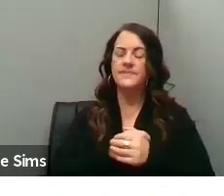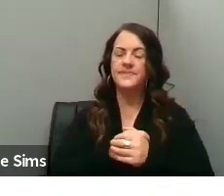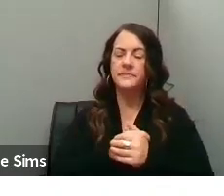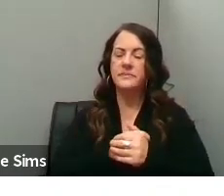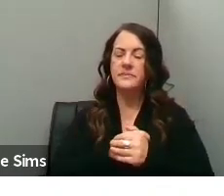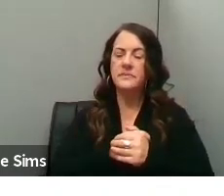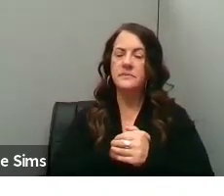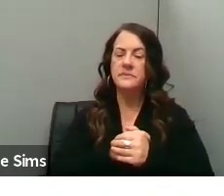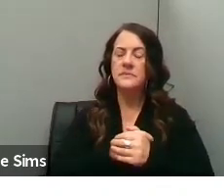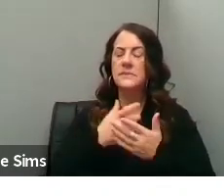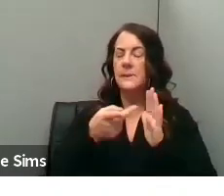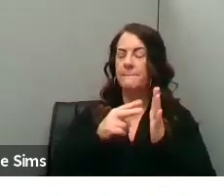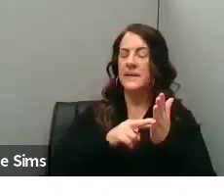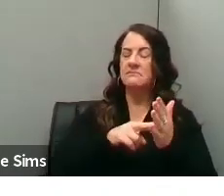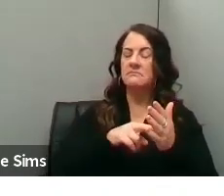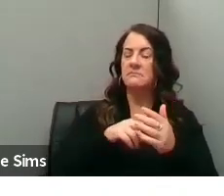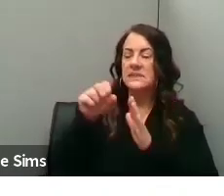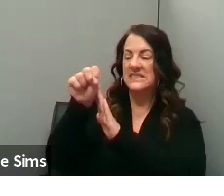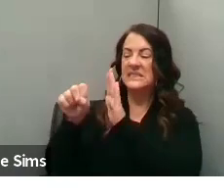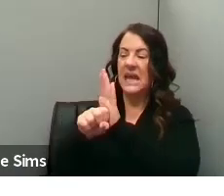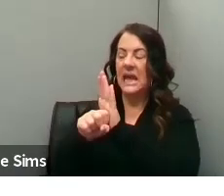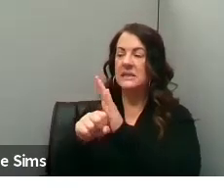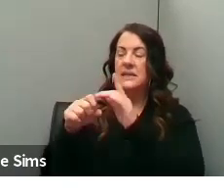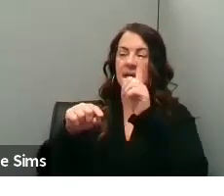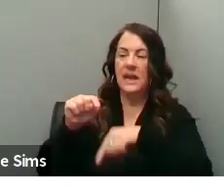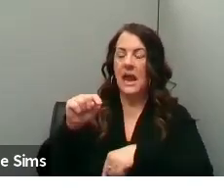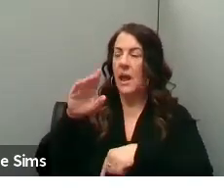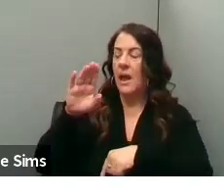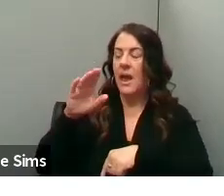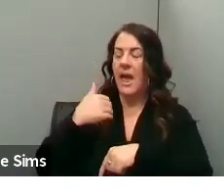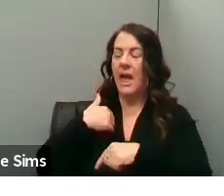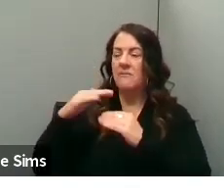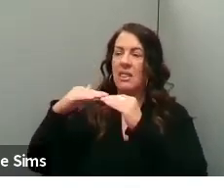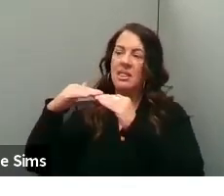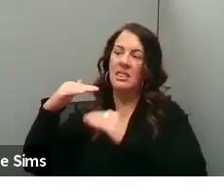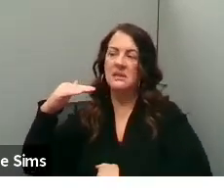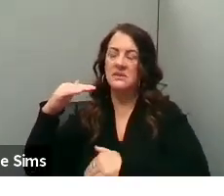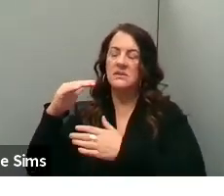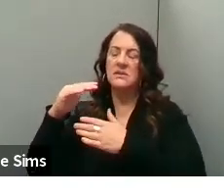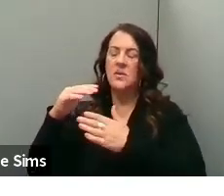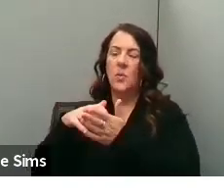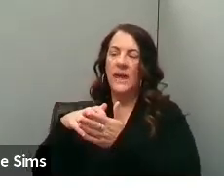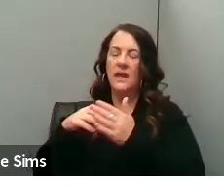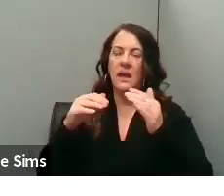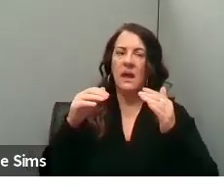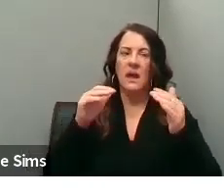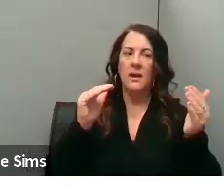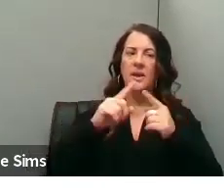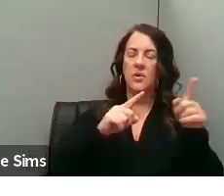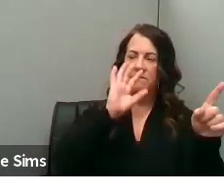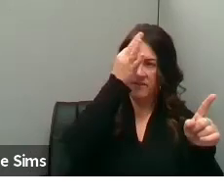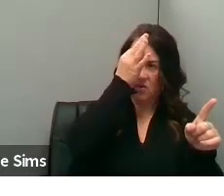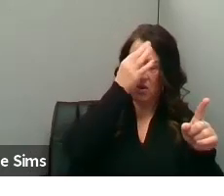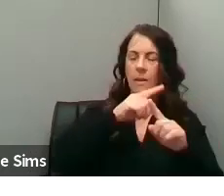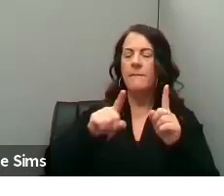meaning states cannot be less protective of workers than what the federal law requires, but states can have laws that